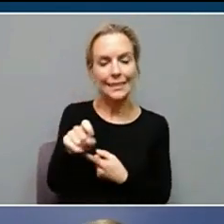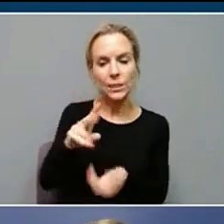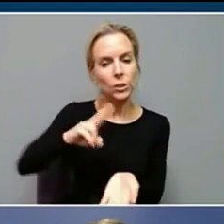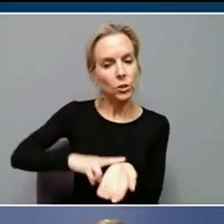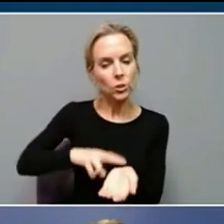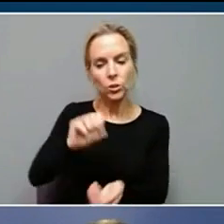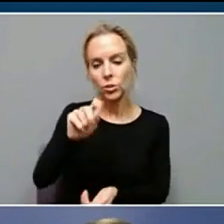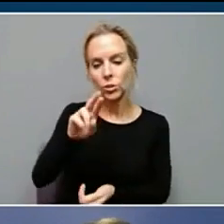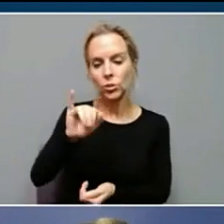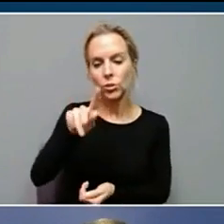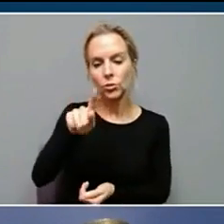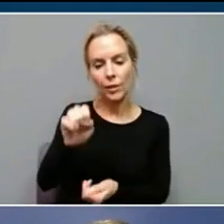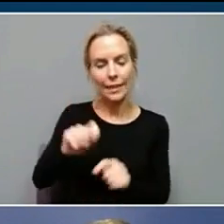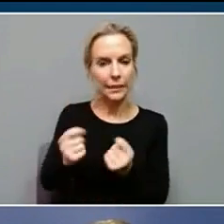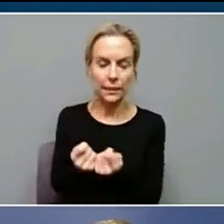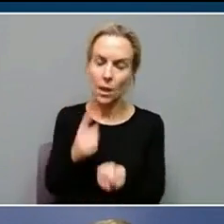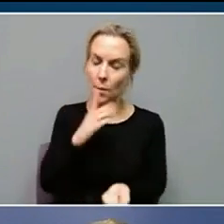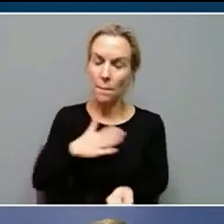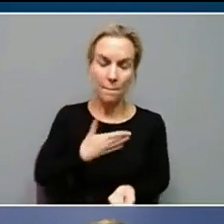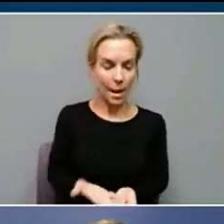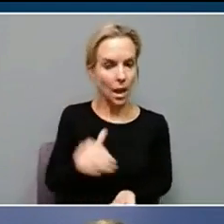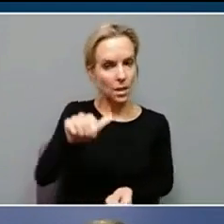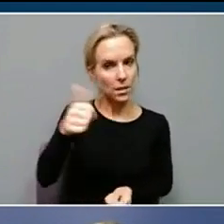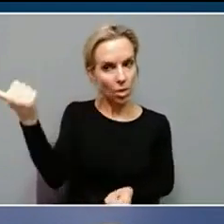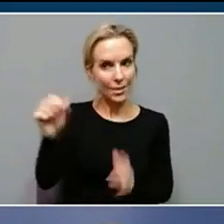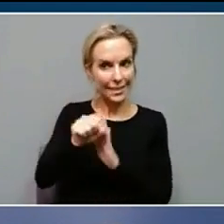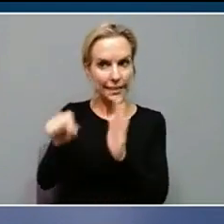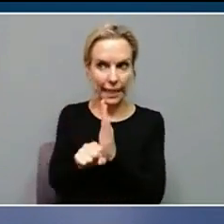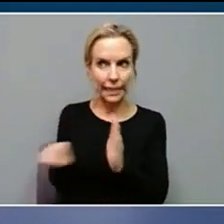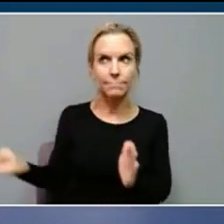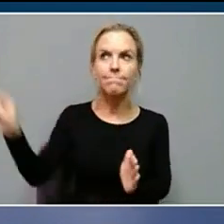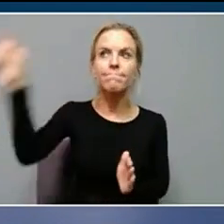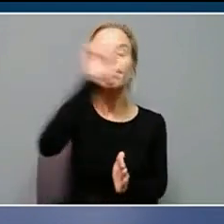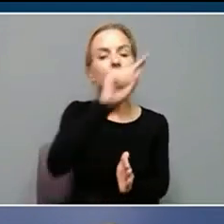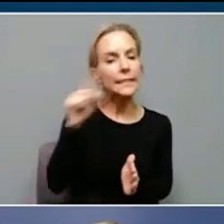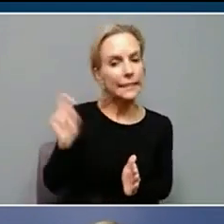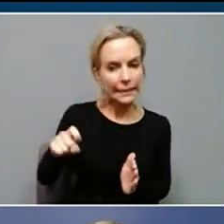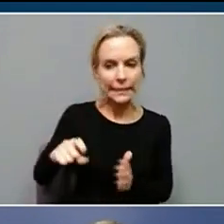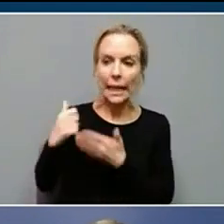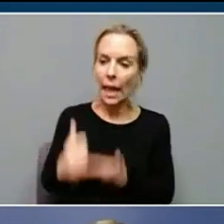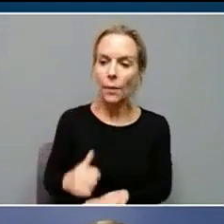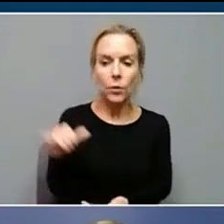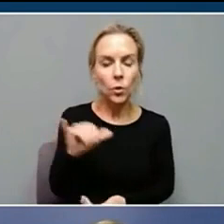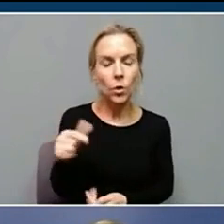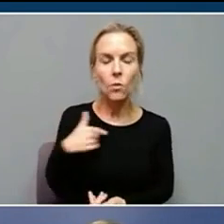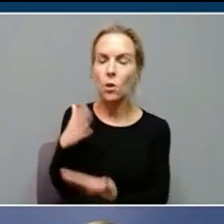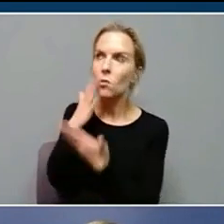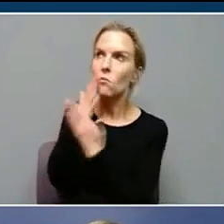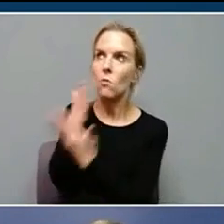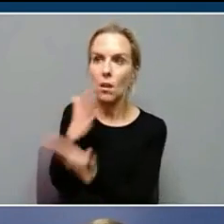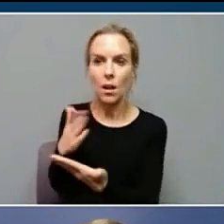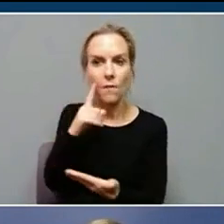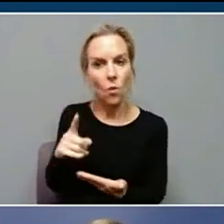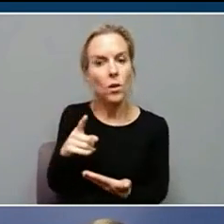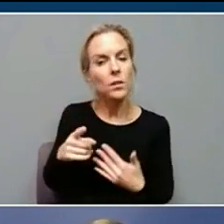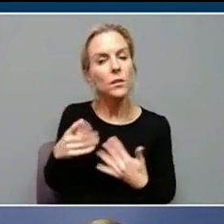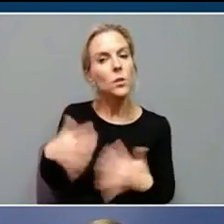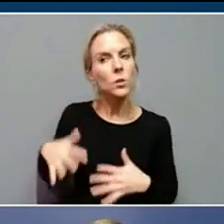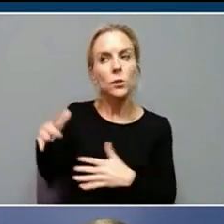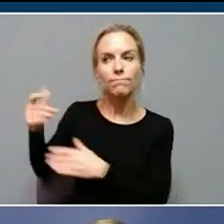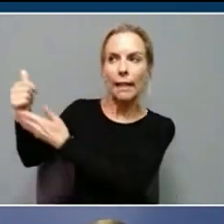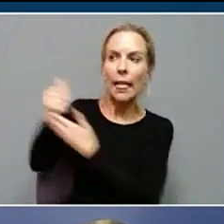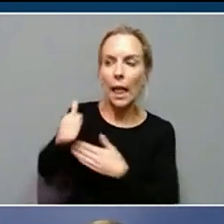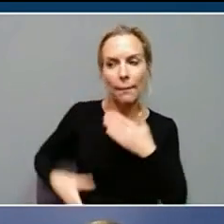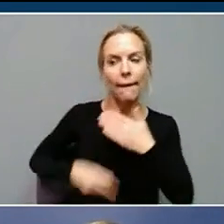Admittedly, so do a lot of other states. So do a lot of other states. But we are grateful for this extra help. We will take every single